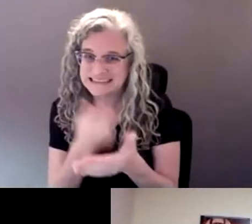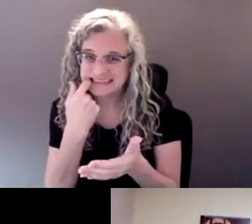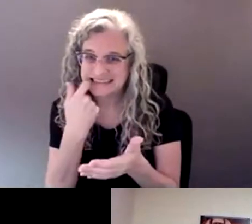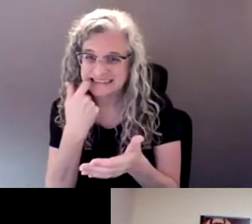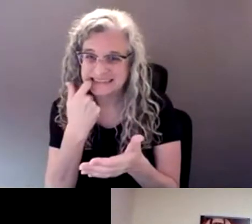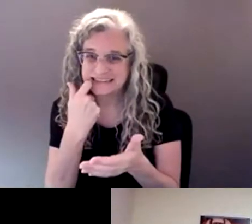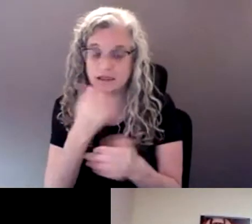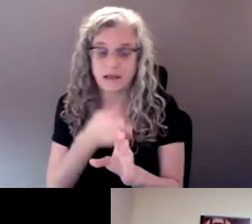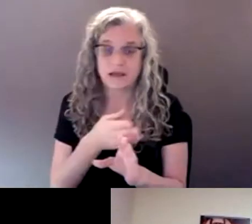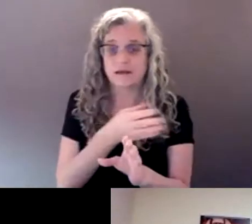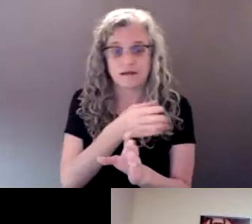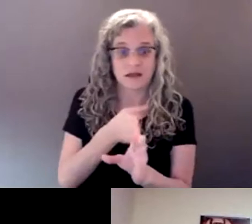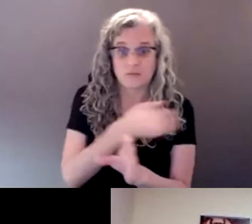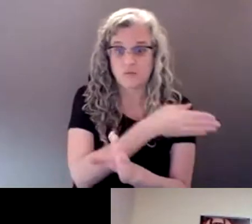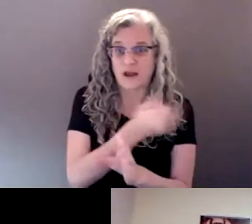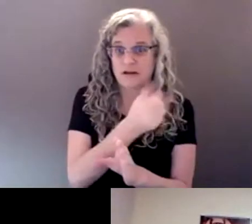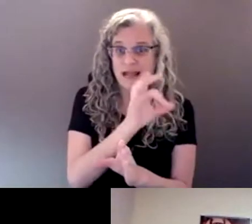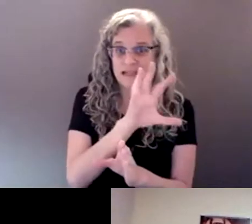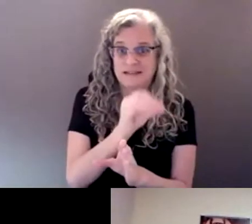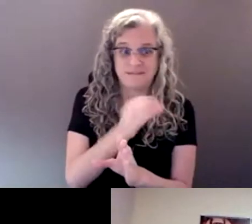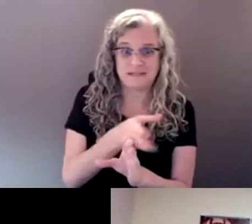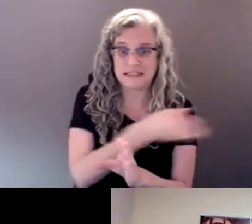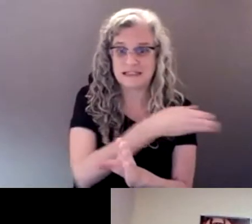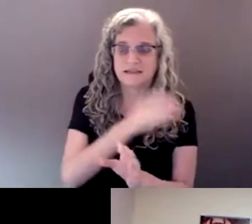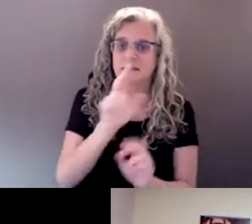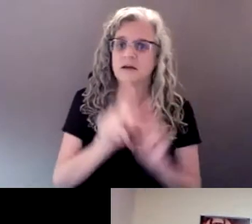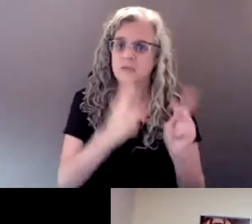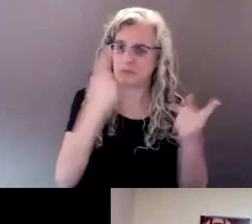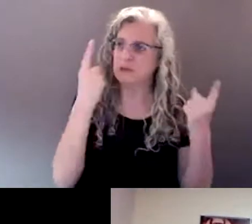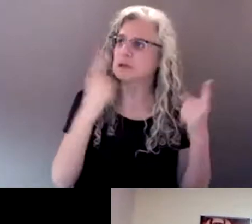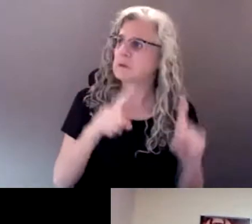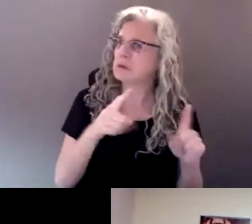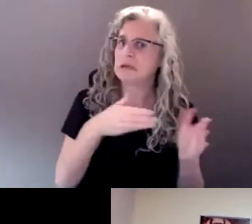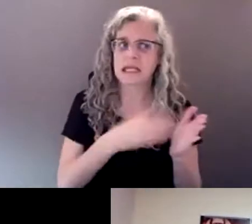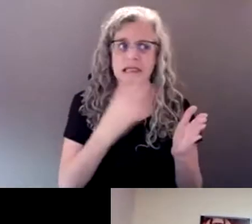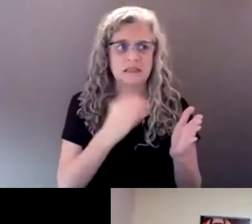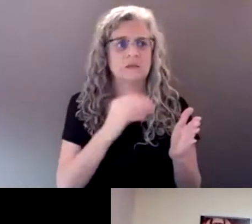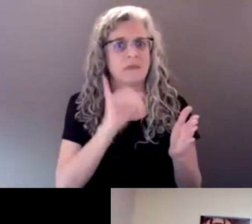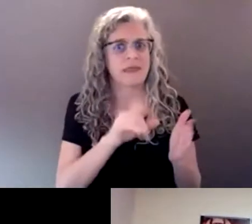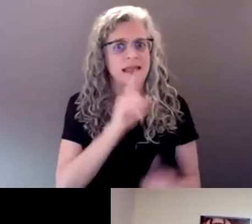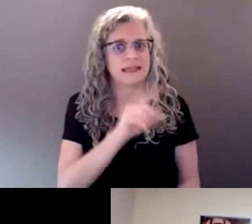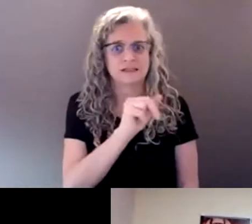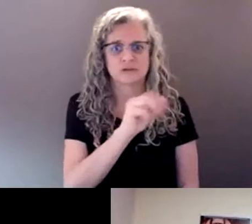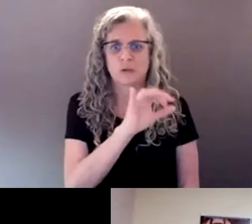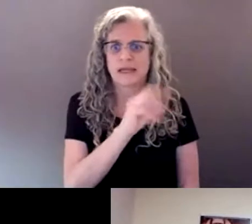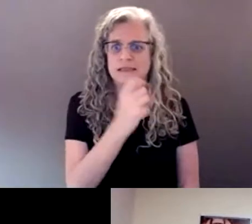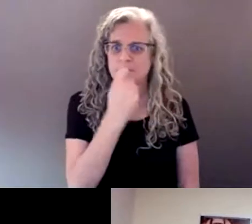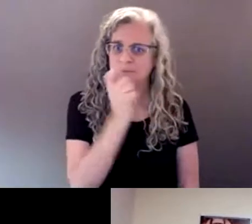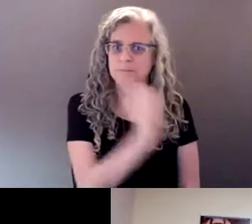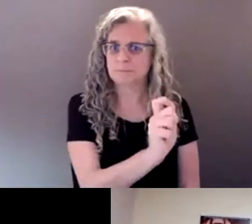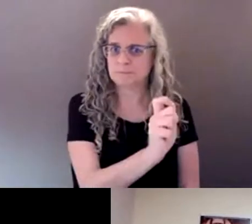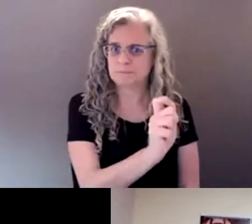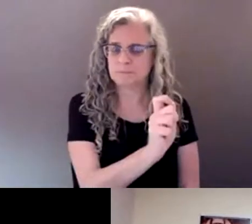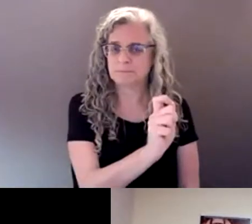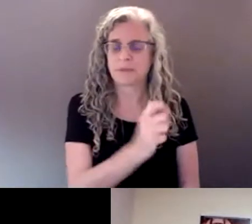the 1950s, everybody agreed that anti-Semitism was a form of racism. And in fact, one of the most